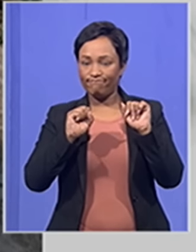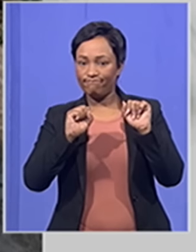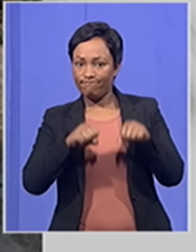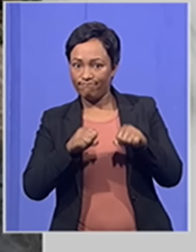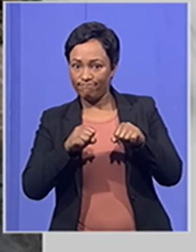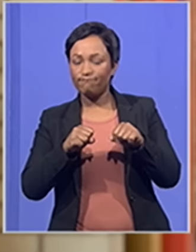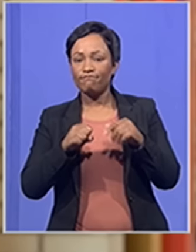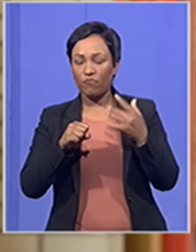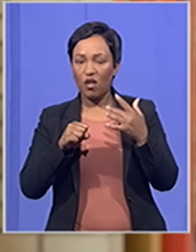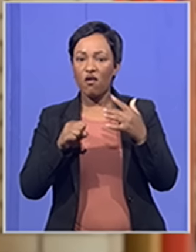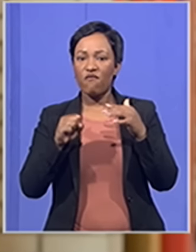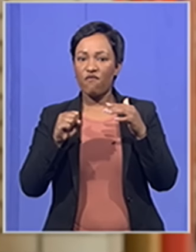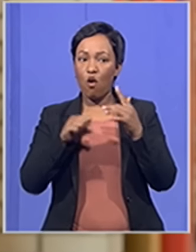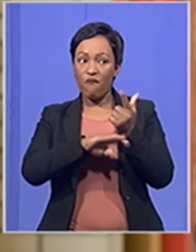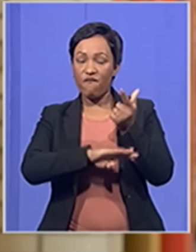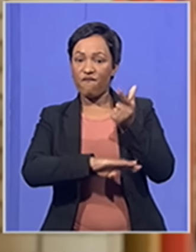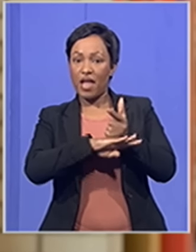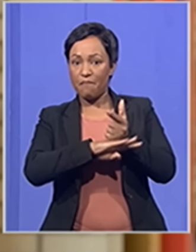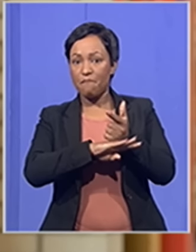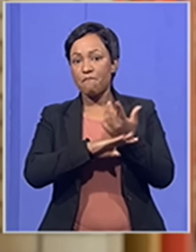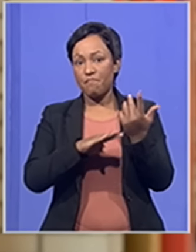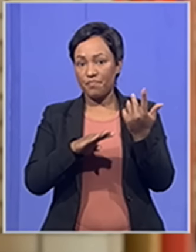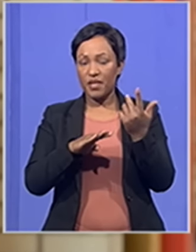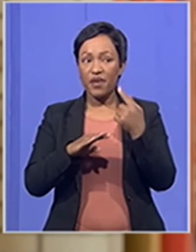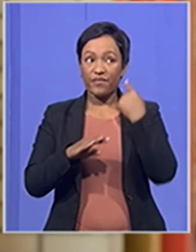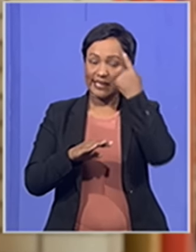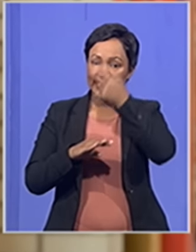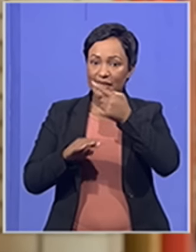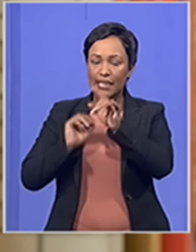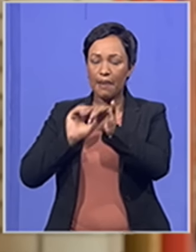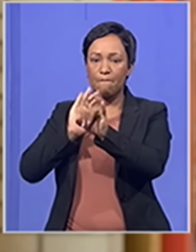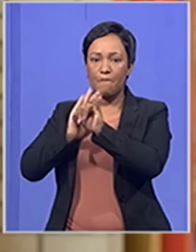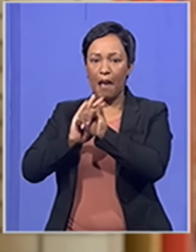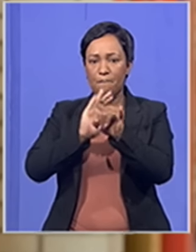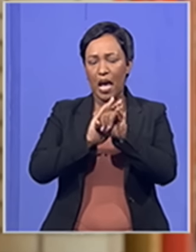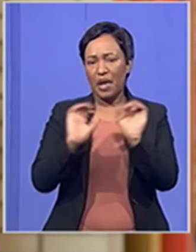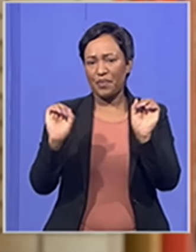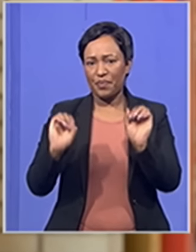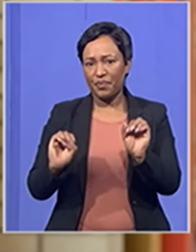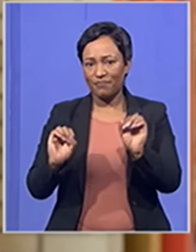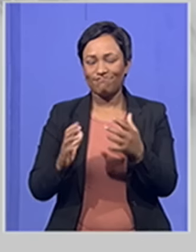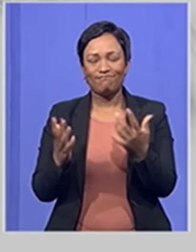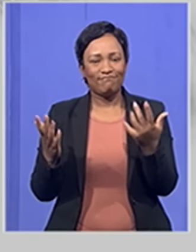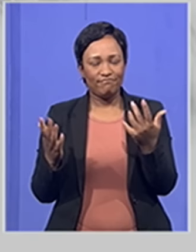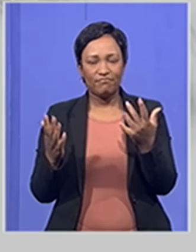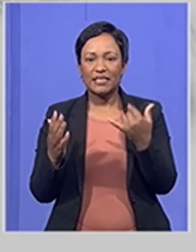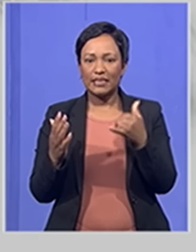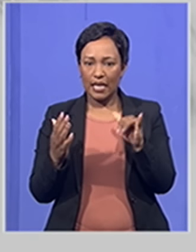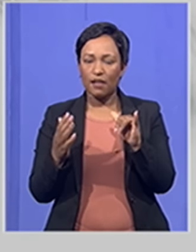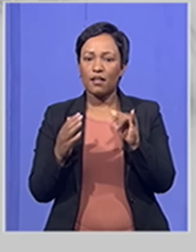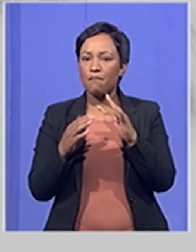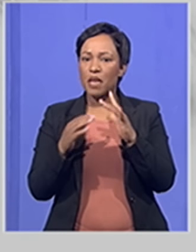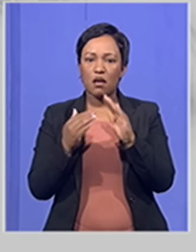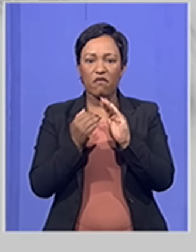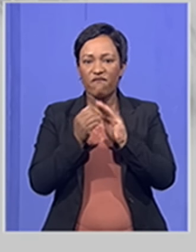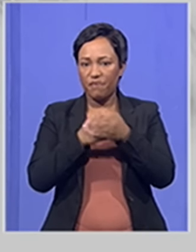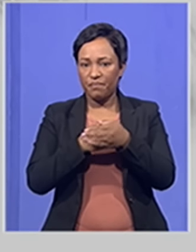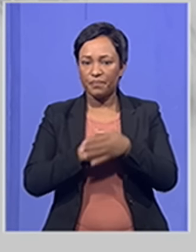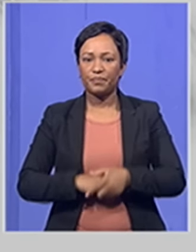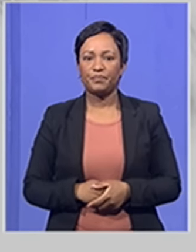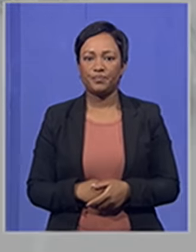to film in court. However, if the identity parade is still not done, then the matter will still appear in camera.